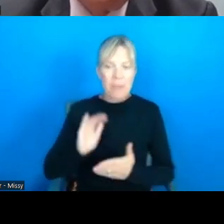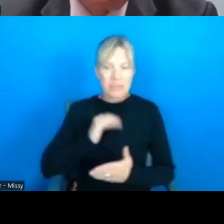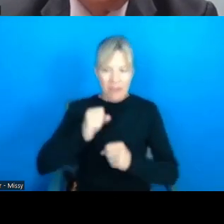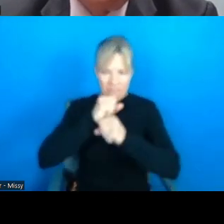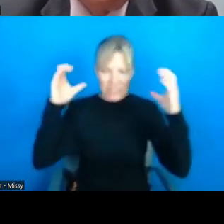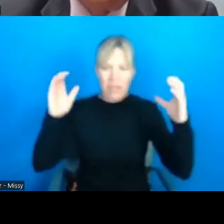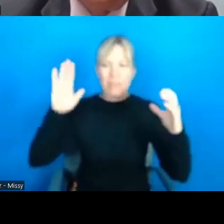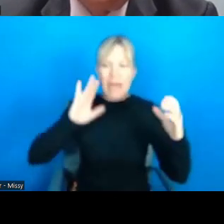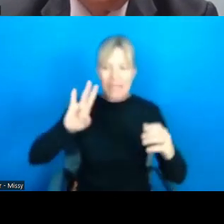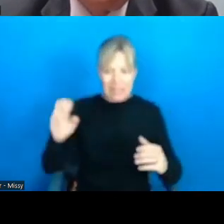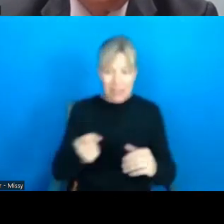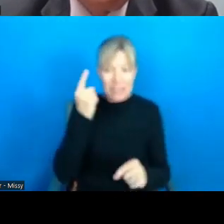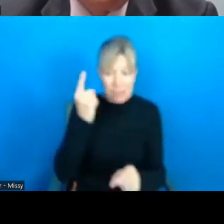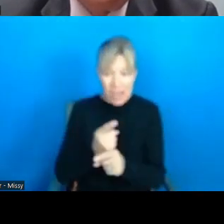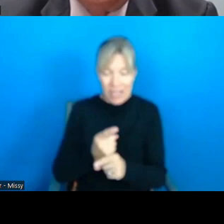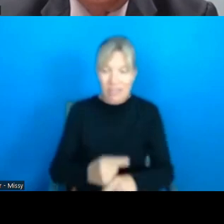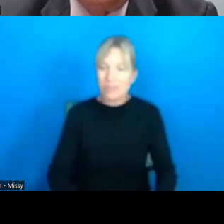wasn't